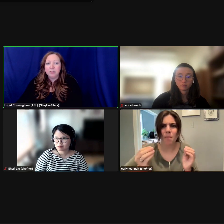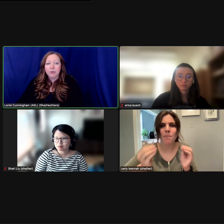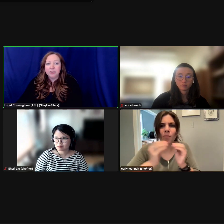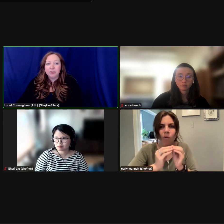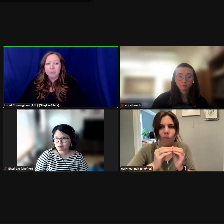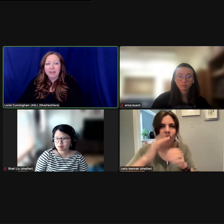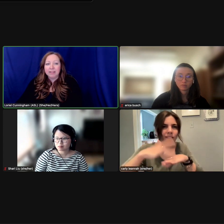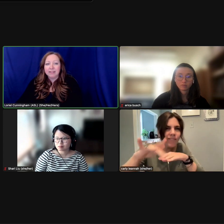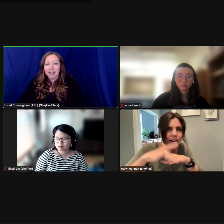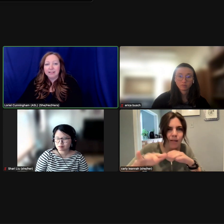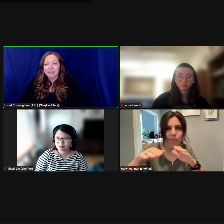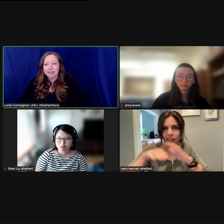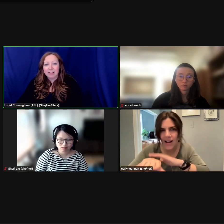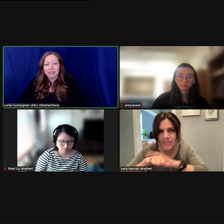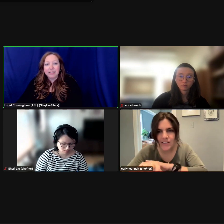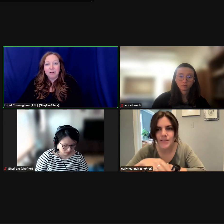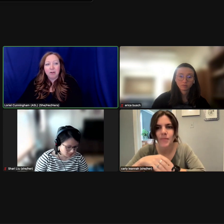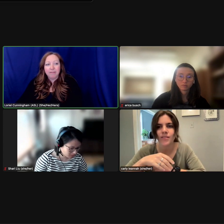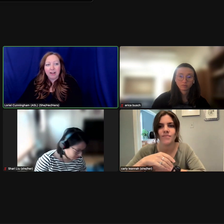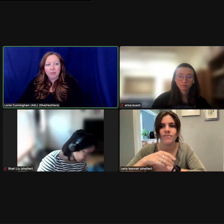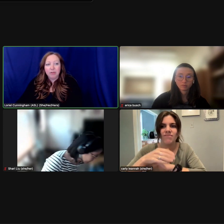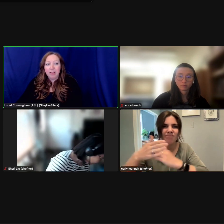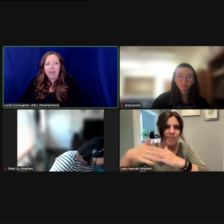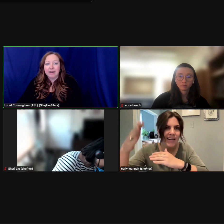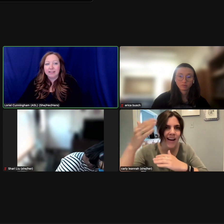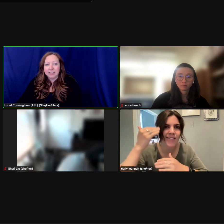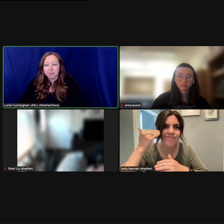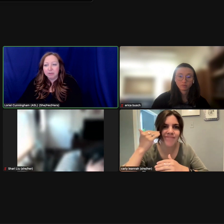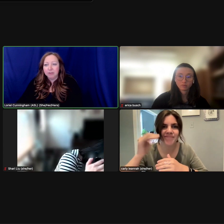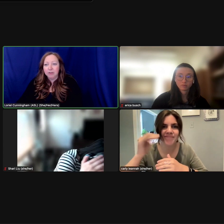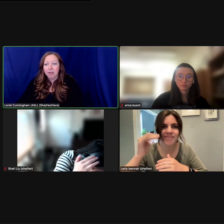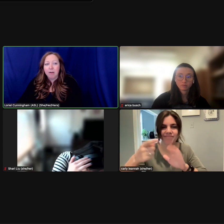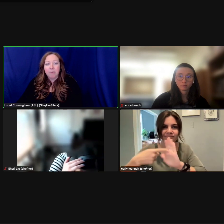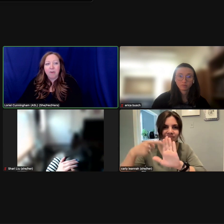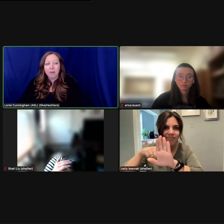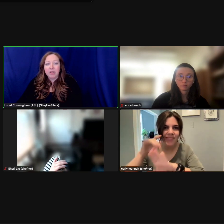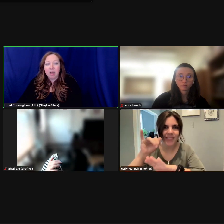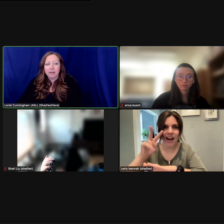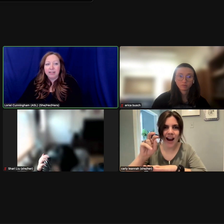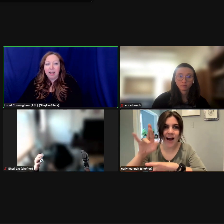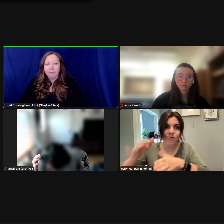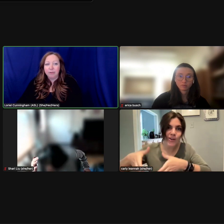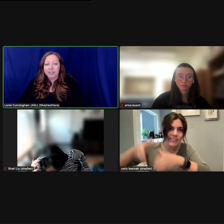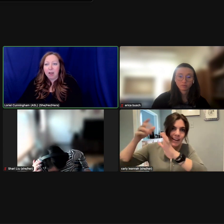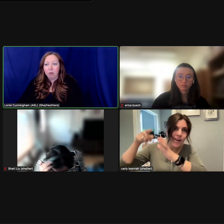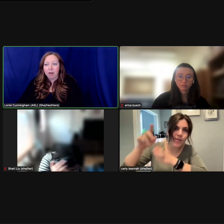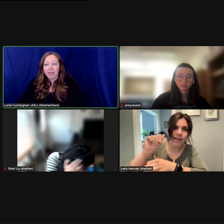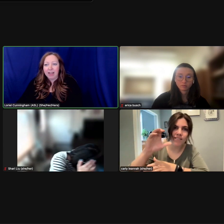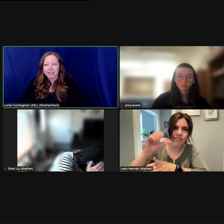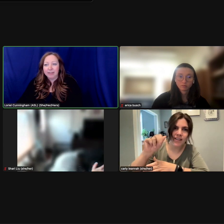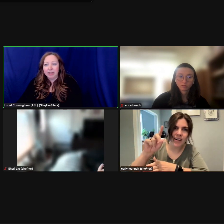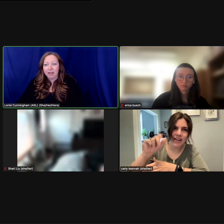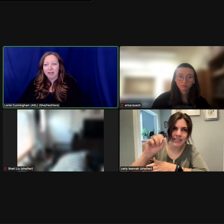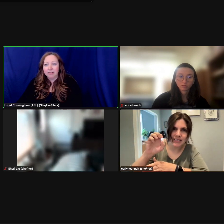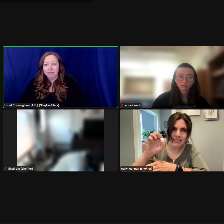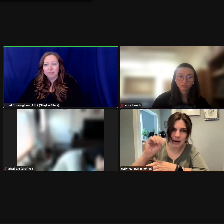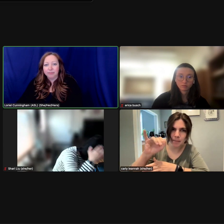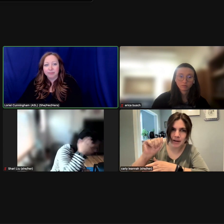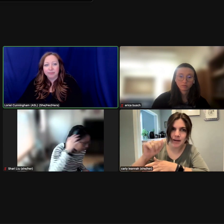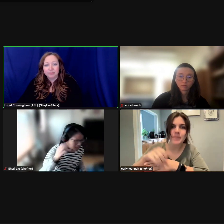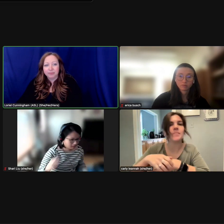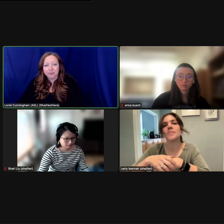We also wish to make the science discussed here available and accessible far beyond the ivory tower of